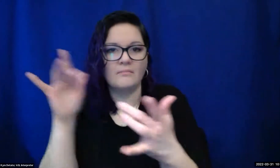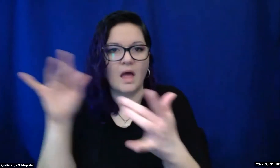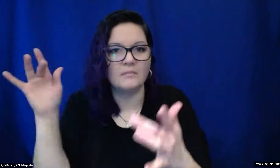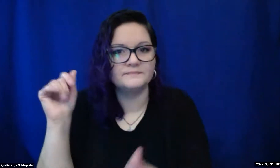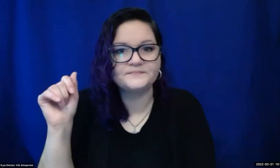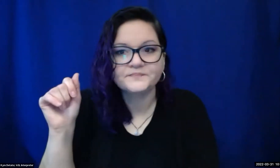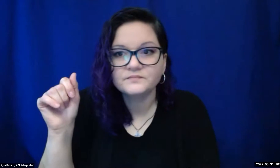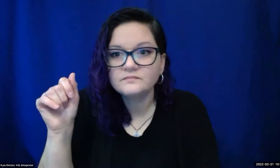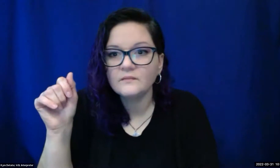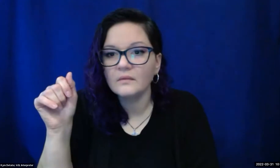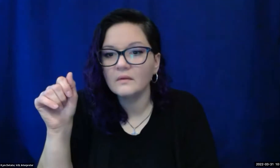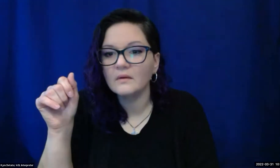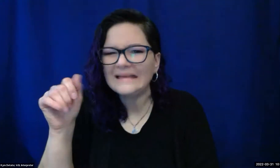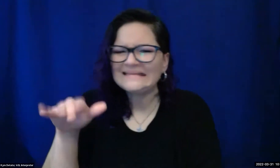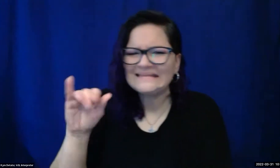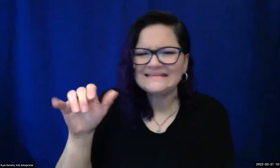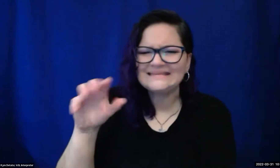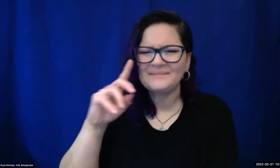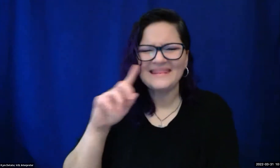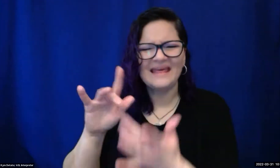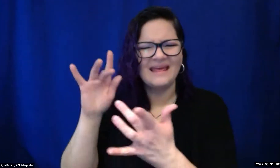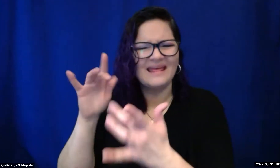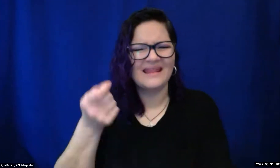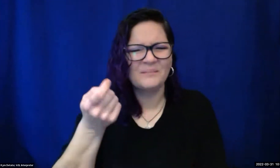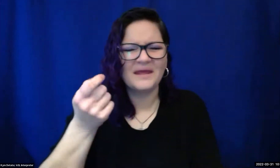You might think you're breaking up just a little bit.